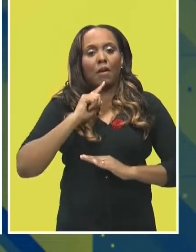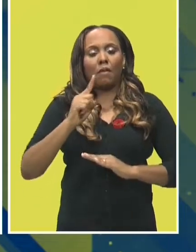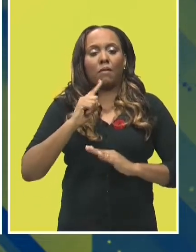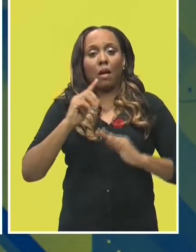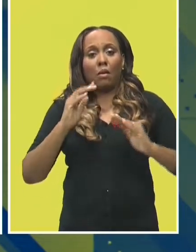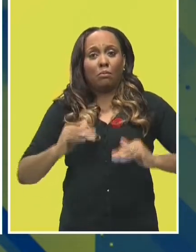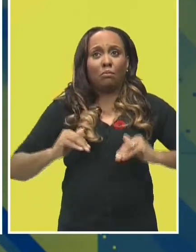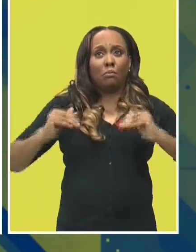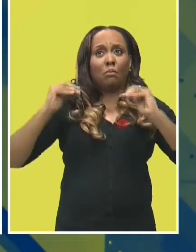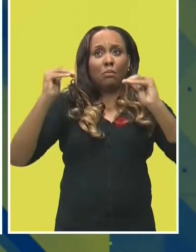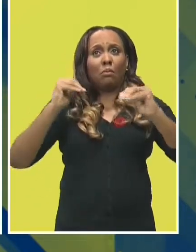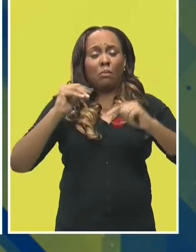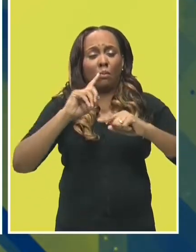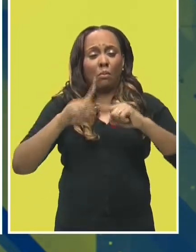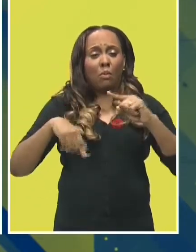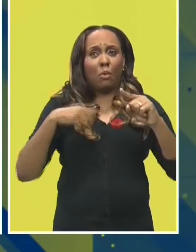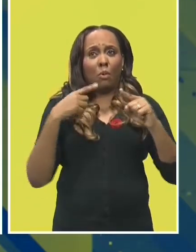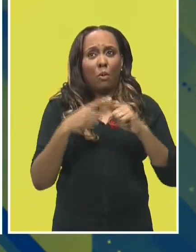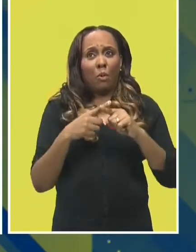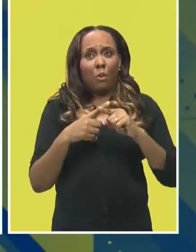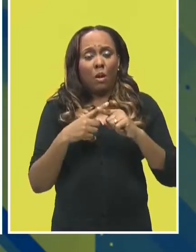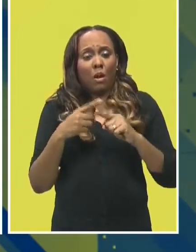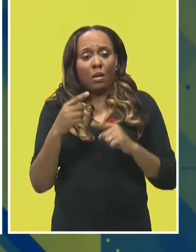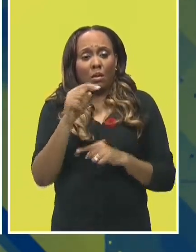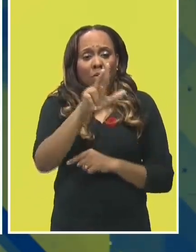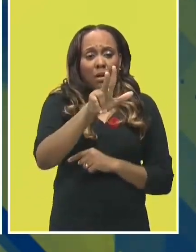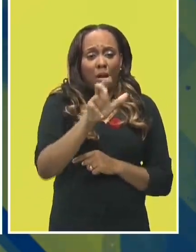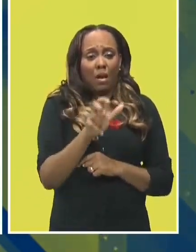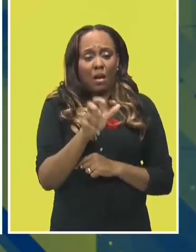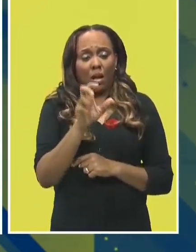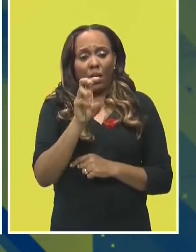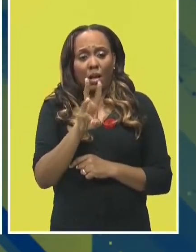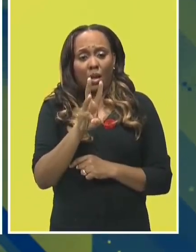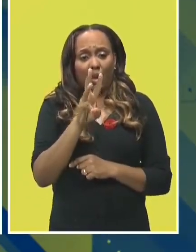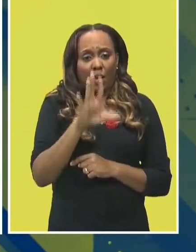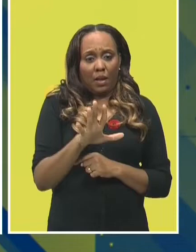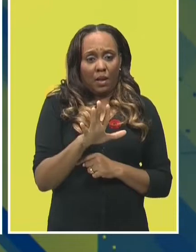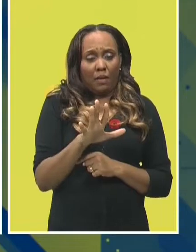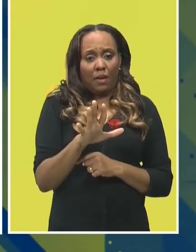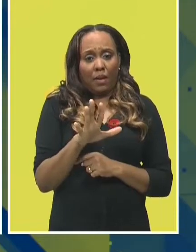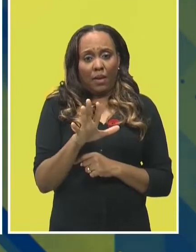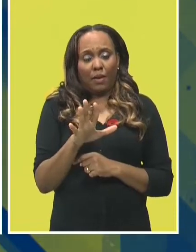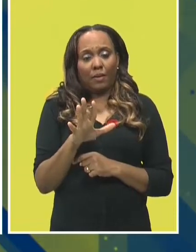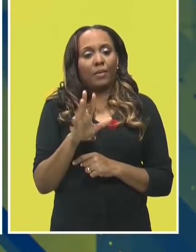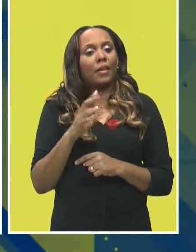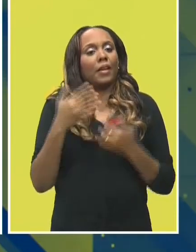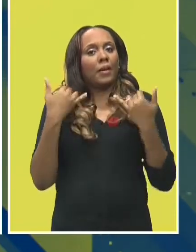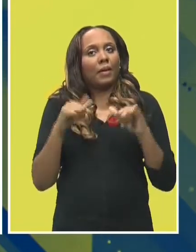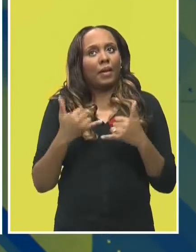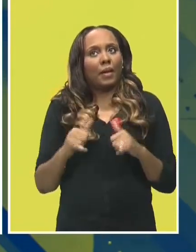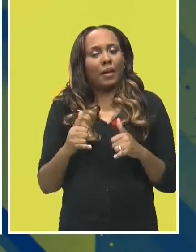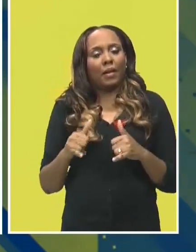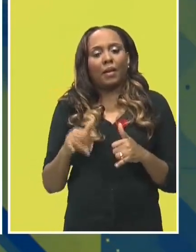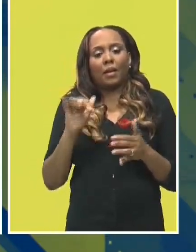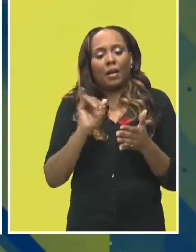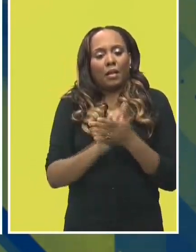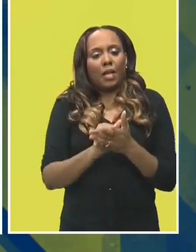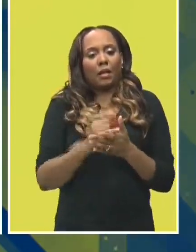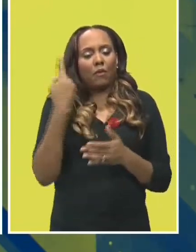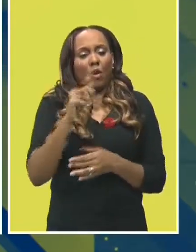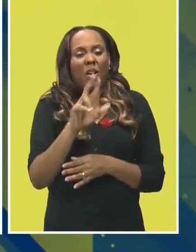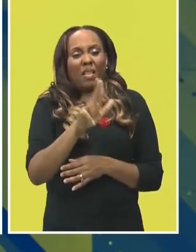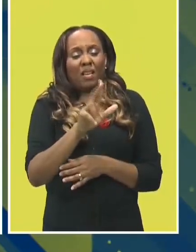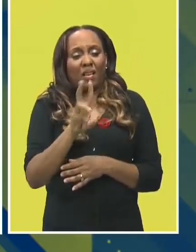when he struck an imperious, unconquered 365 versus Pakistan at home, a record that stood for 36